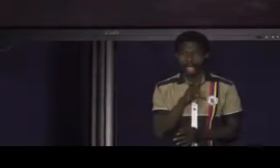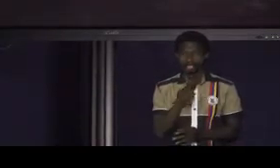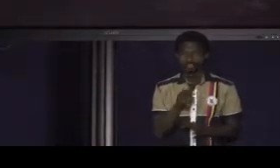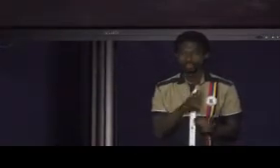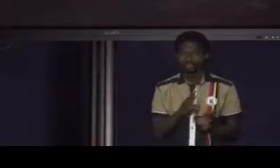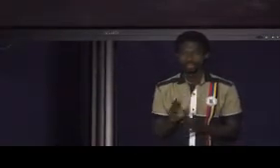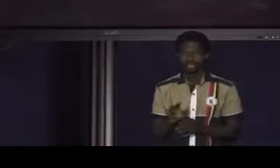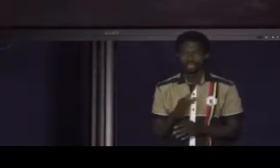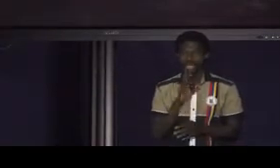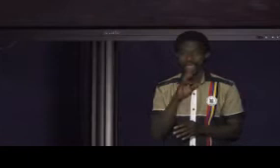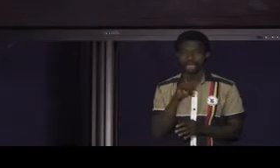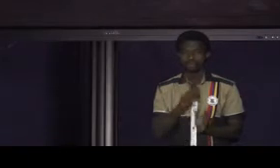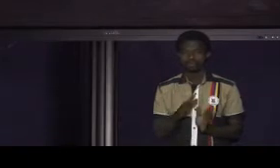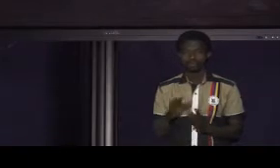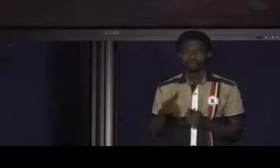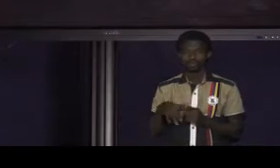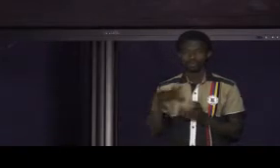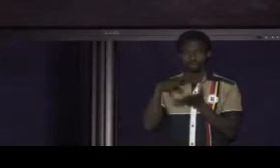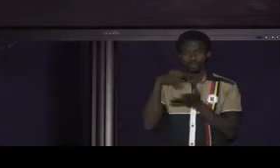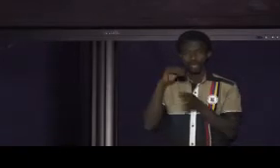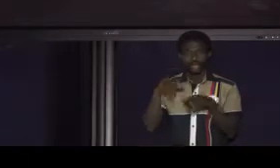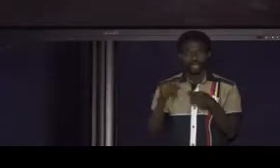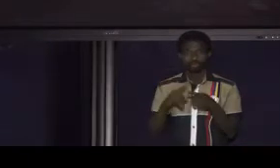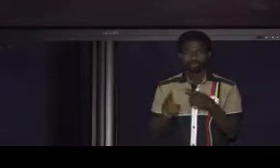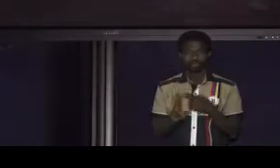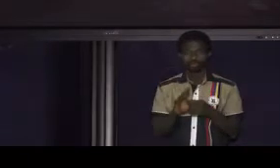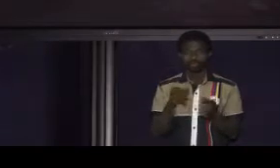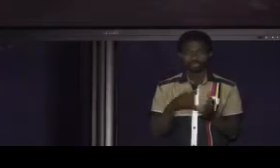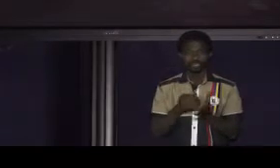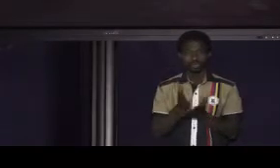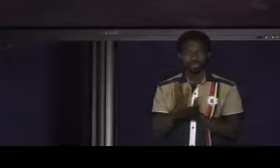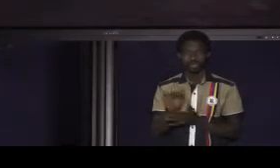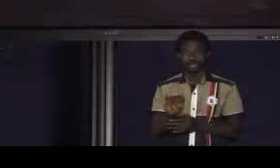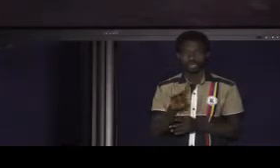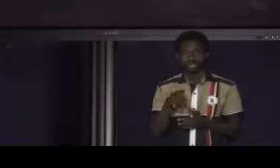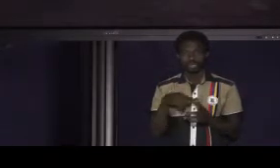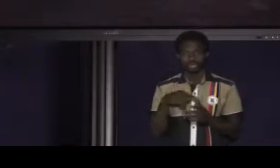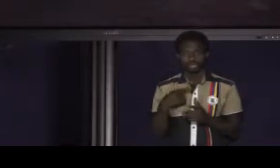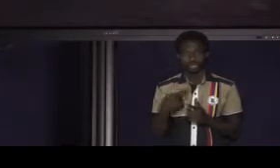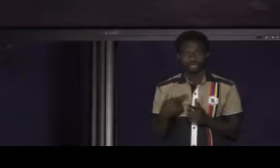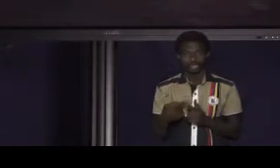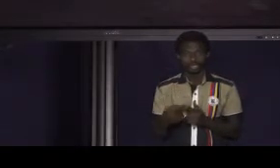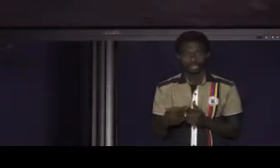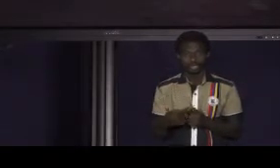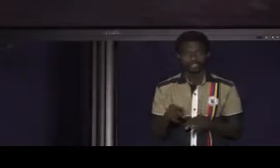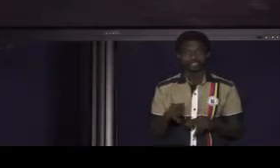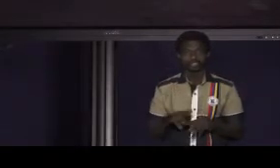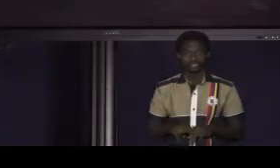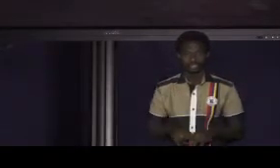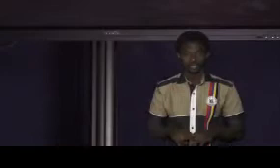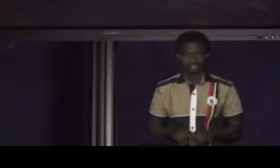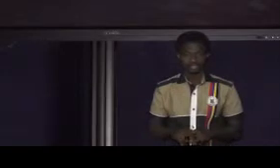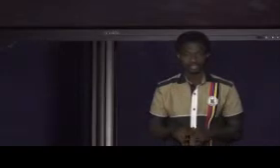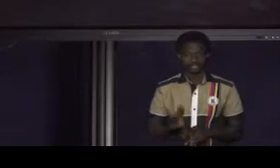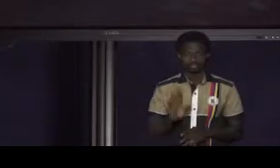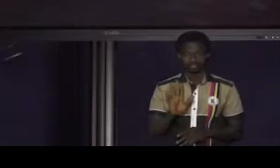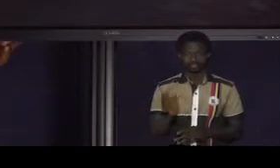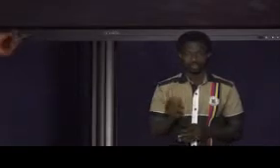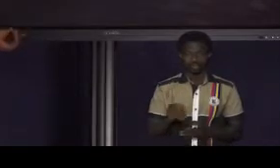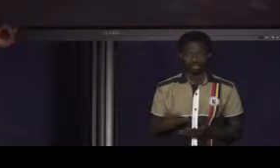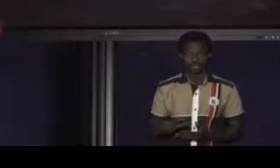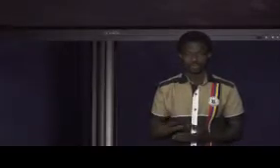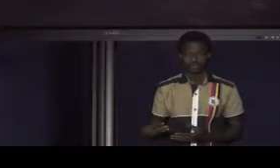Are you prepared to learn how to use punctuation signs correctly? Then, sit up your writing